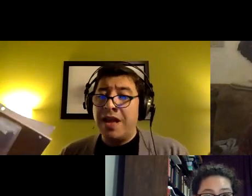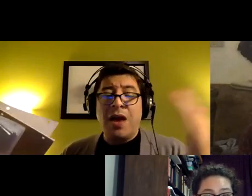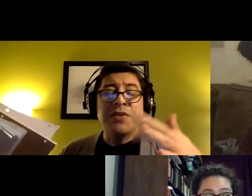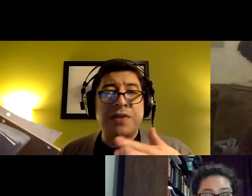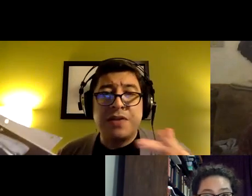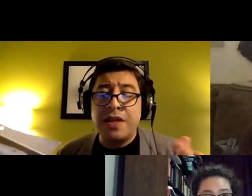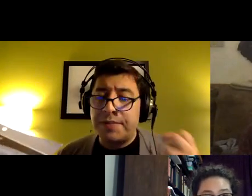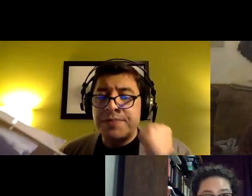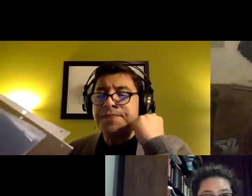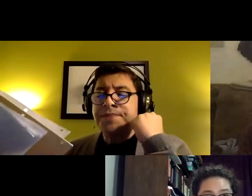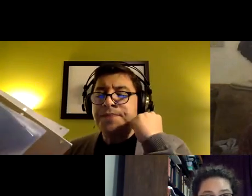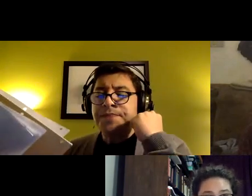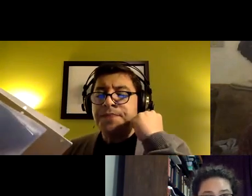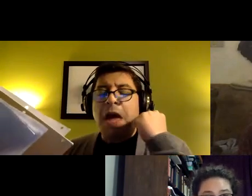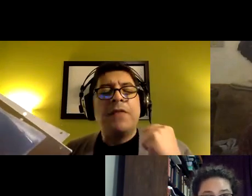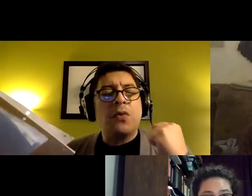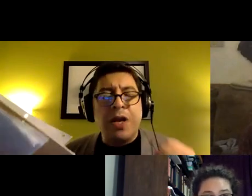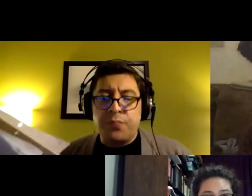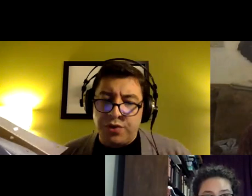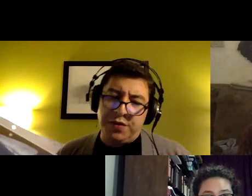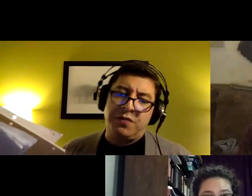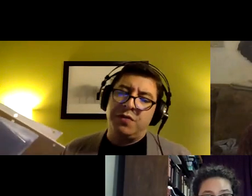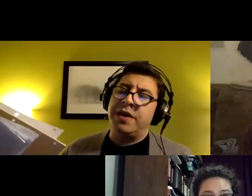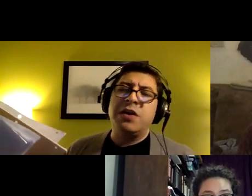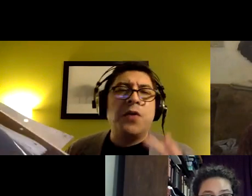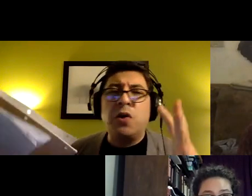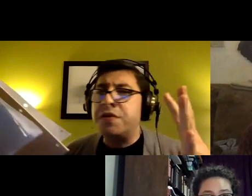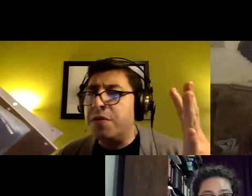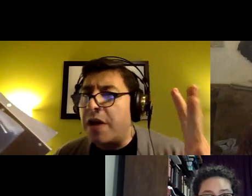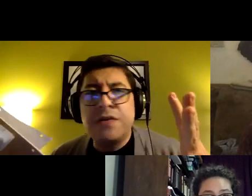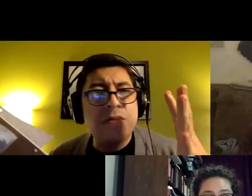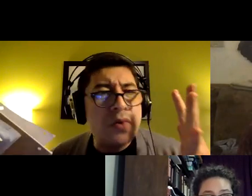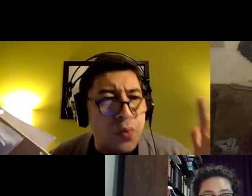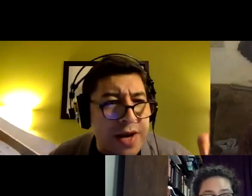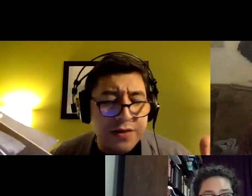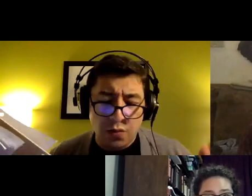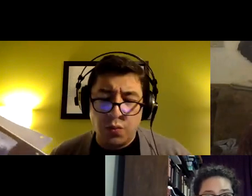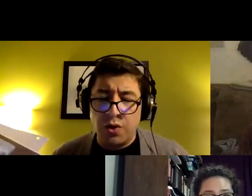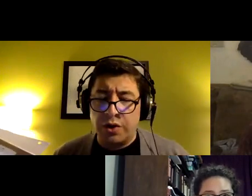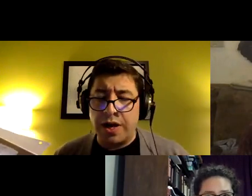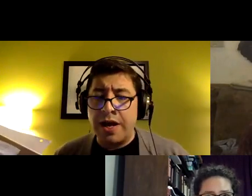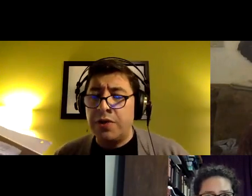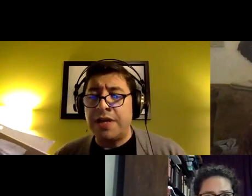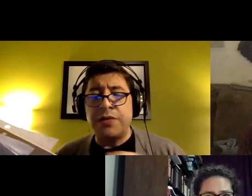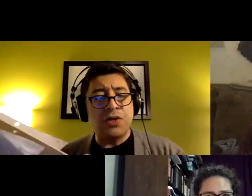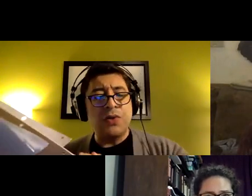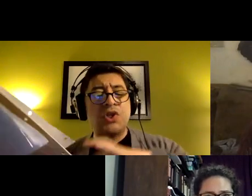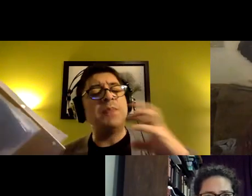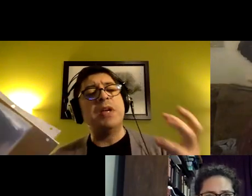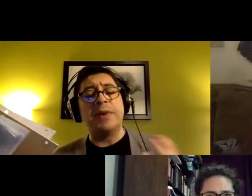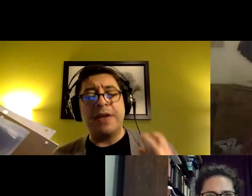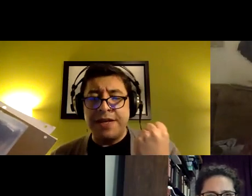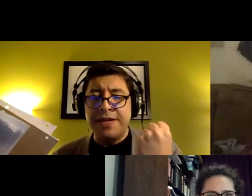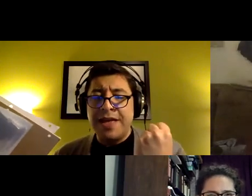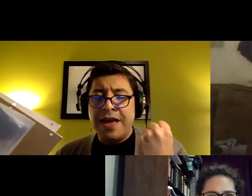Well, I was going to say that. Have a great preview, everybody. You've all done some great work, and I really see how the show is